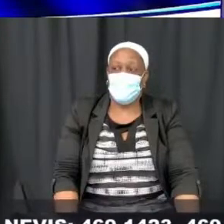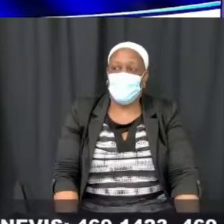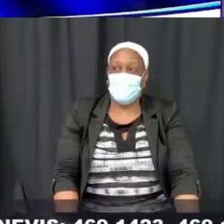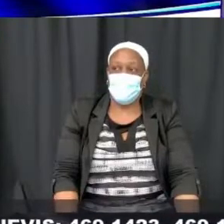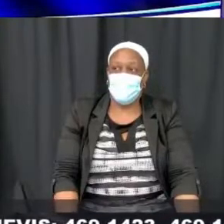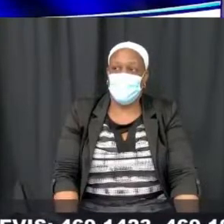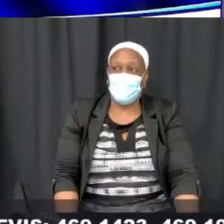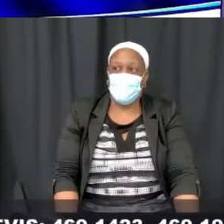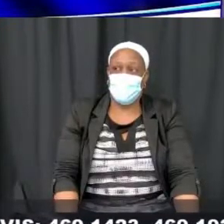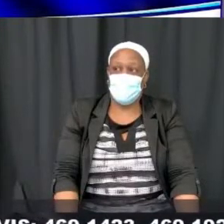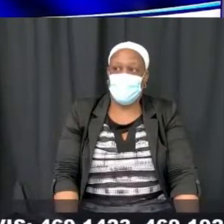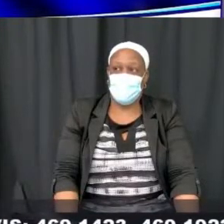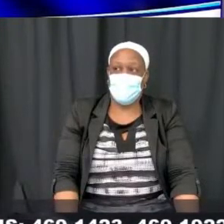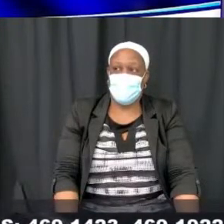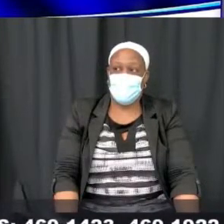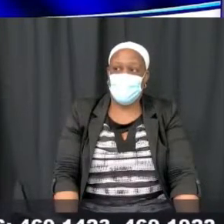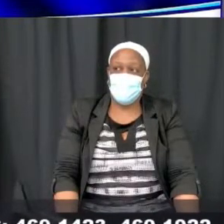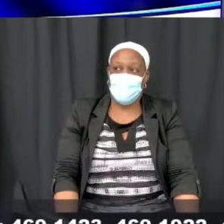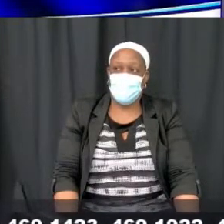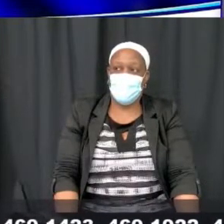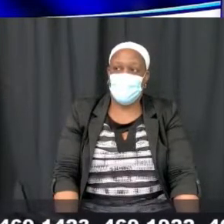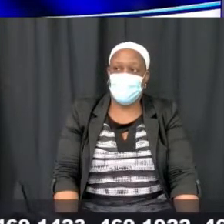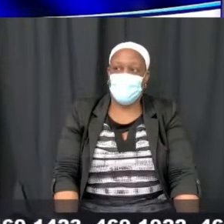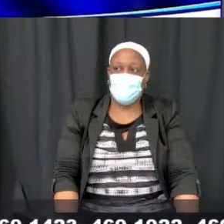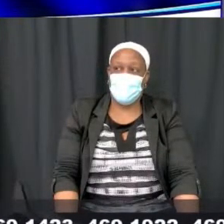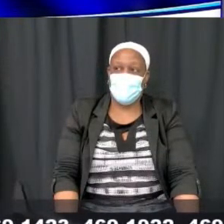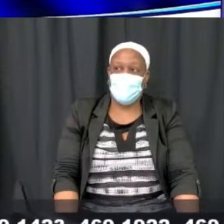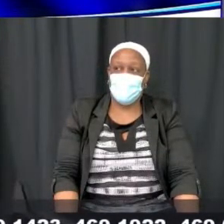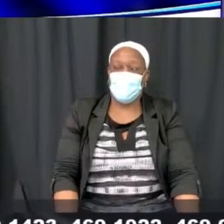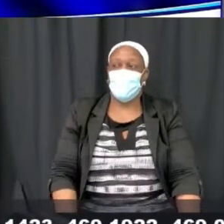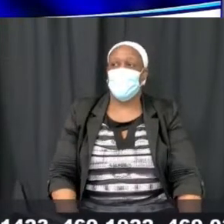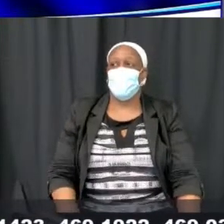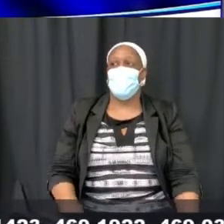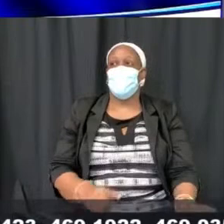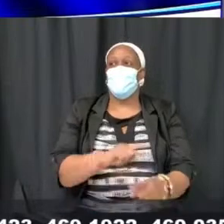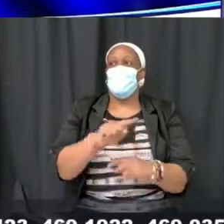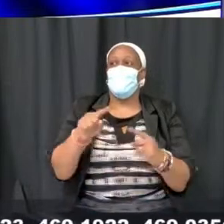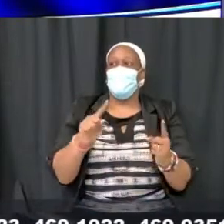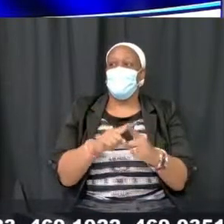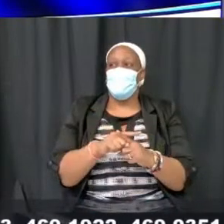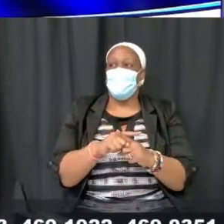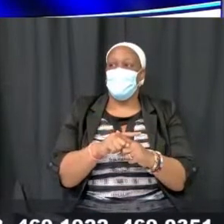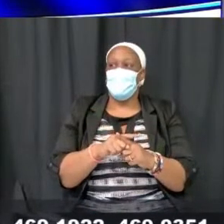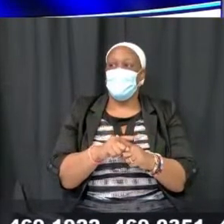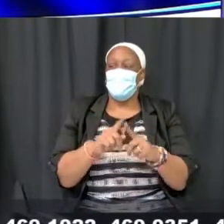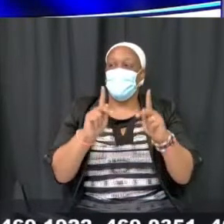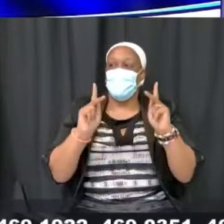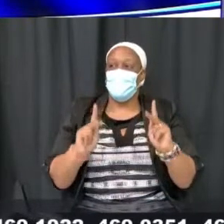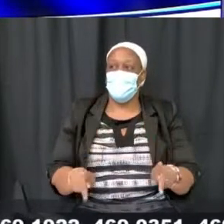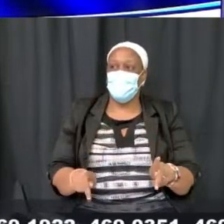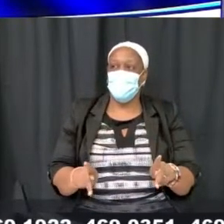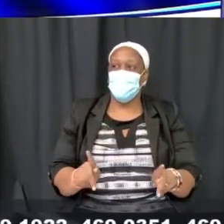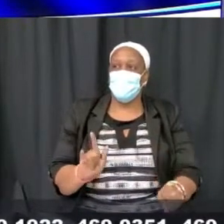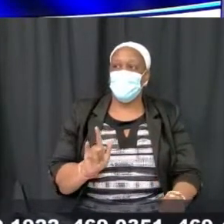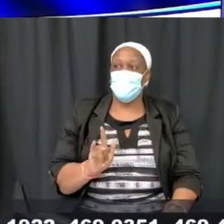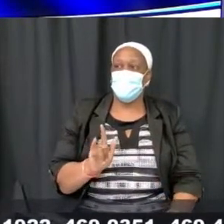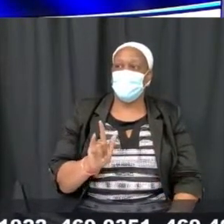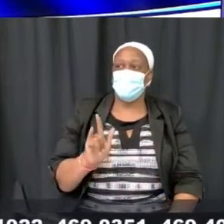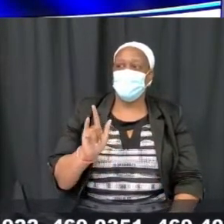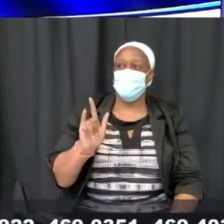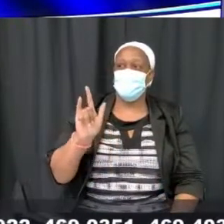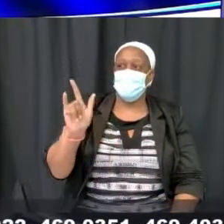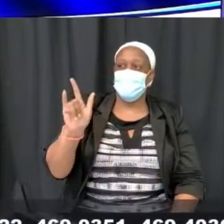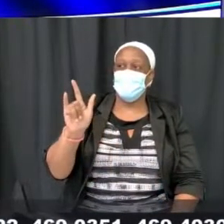Let me just give a little longer answer. When persons are leaving the Federation, they are